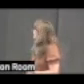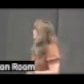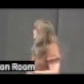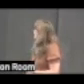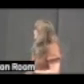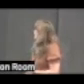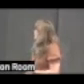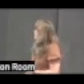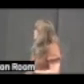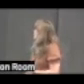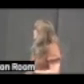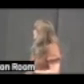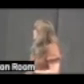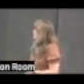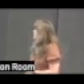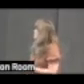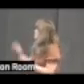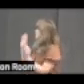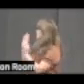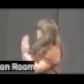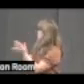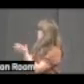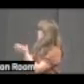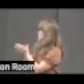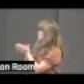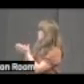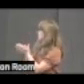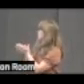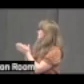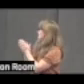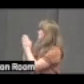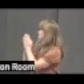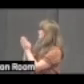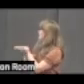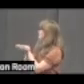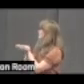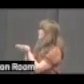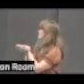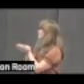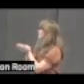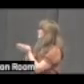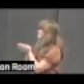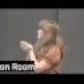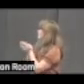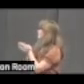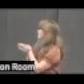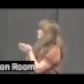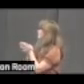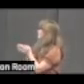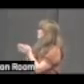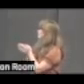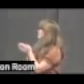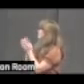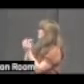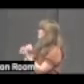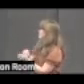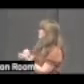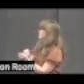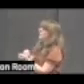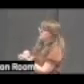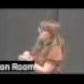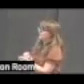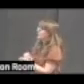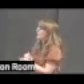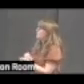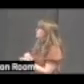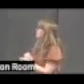0%. So I'm going to tell you the lighter colors are sort of the preferred and the darker